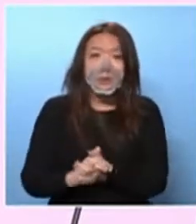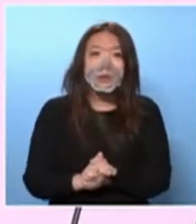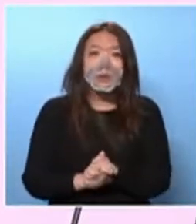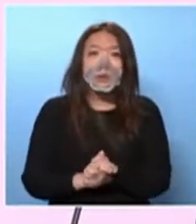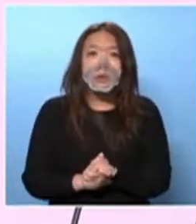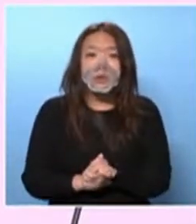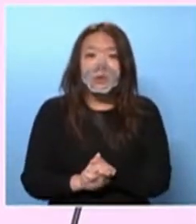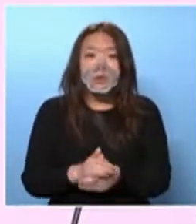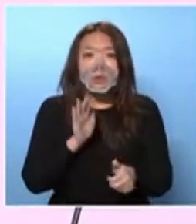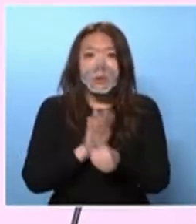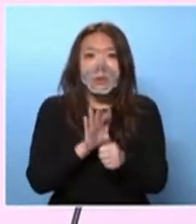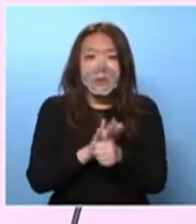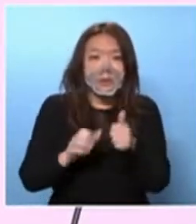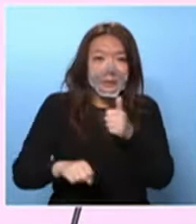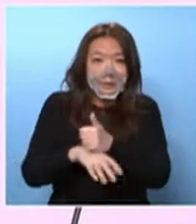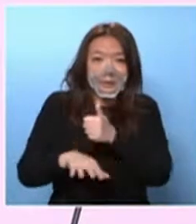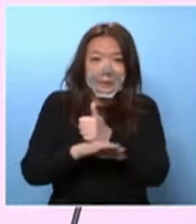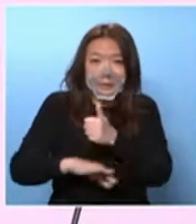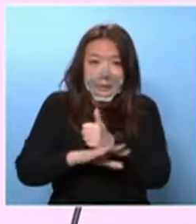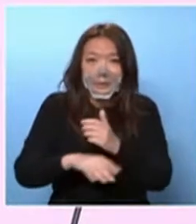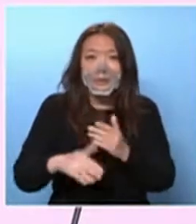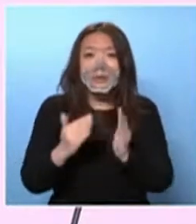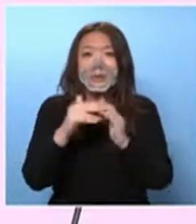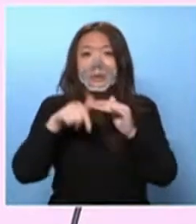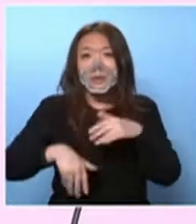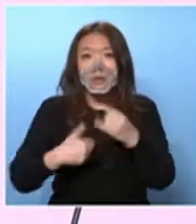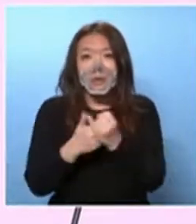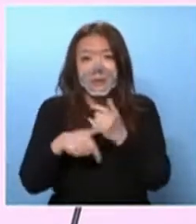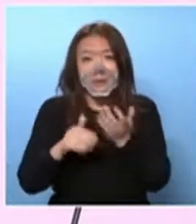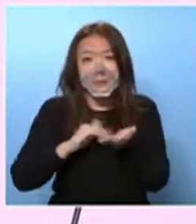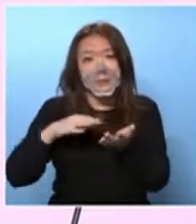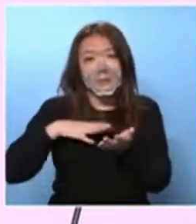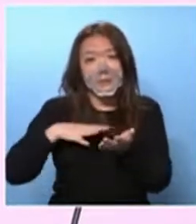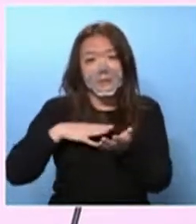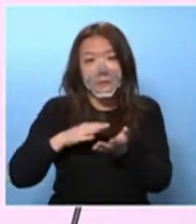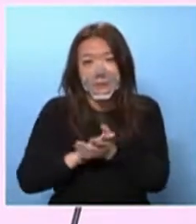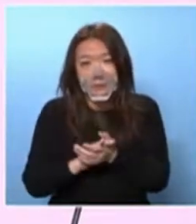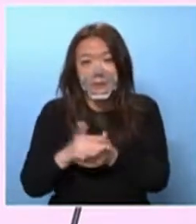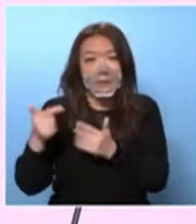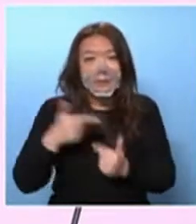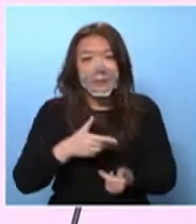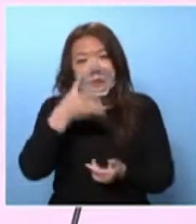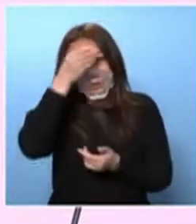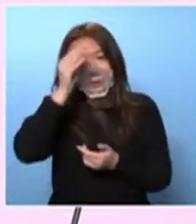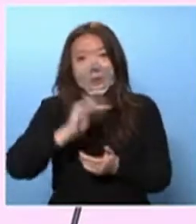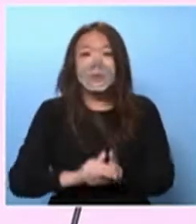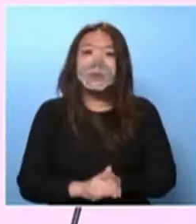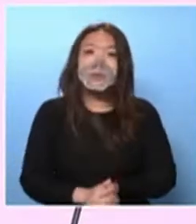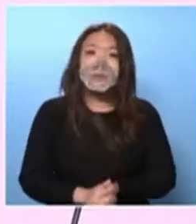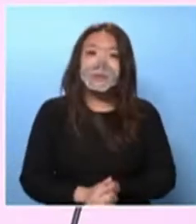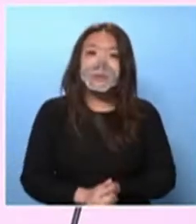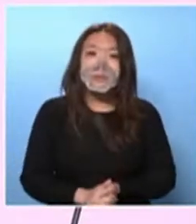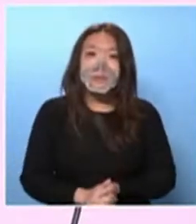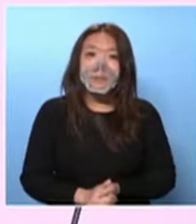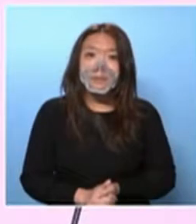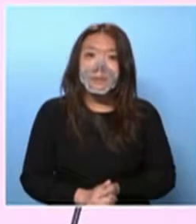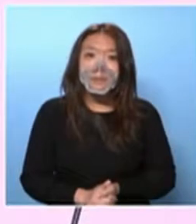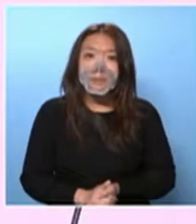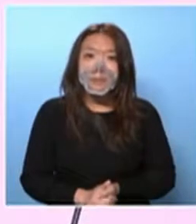This initiative will facilitate the learning of students from grassroots families during the epidemic.